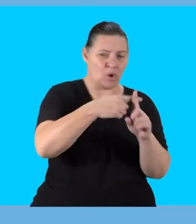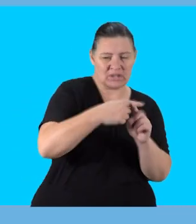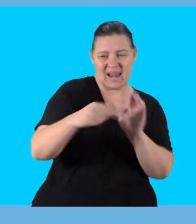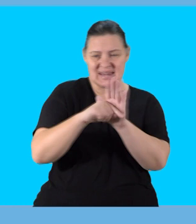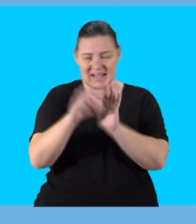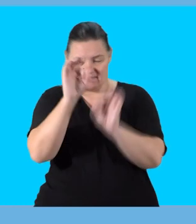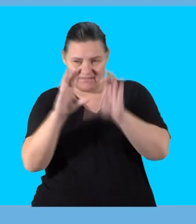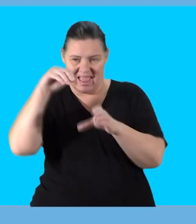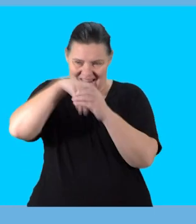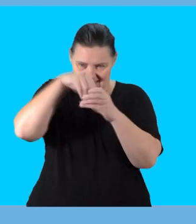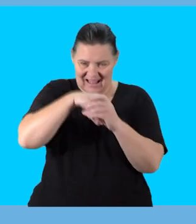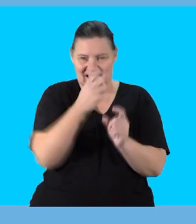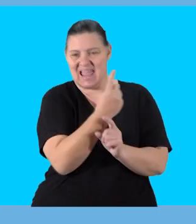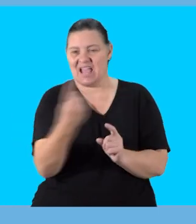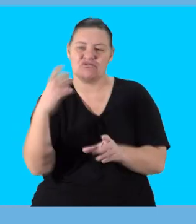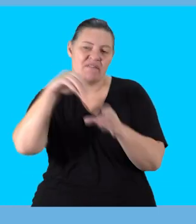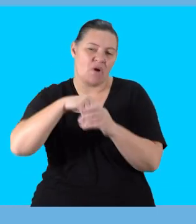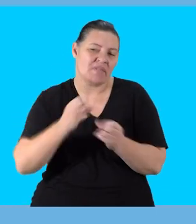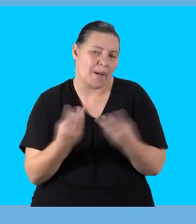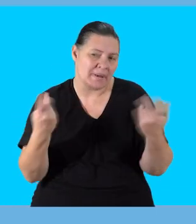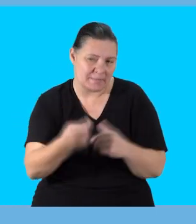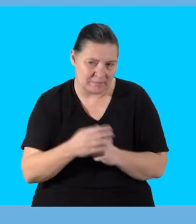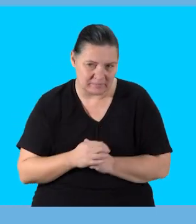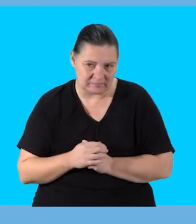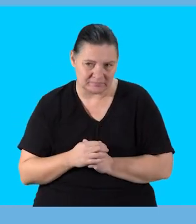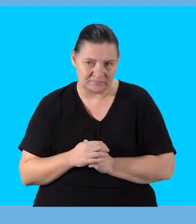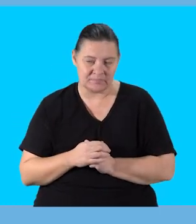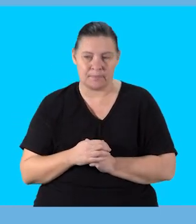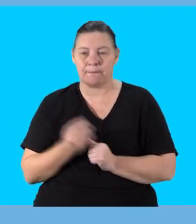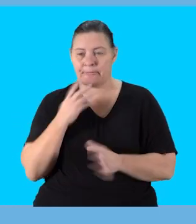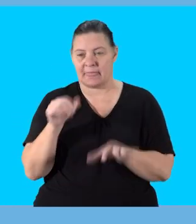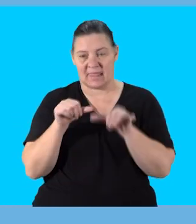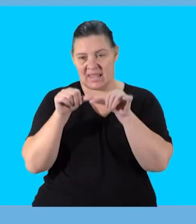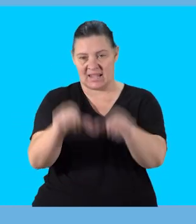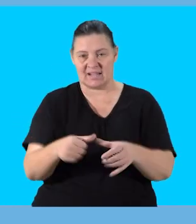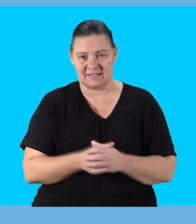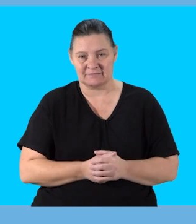neutrons that you find for each and every one of these elements. Right, let's carry on.